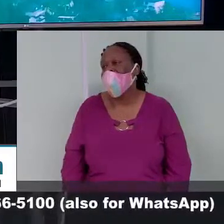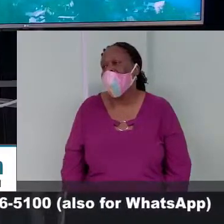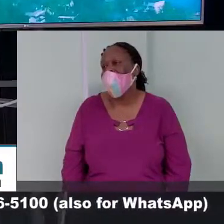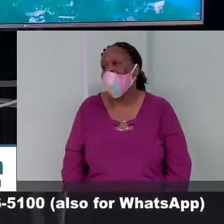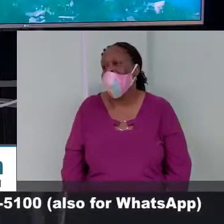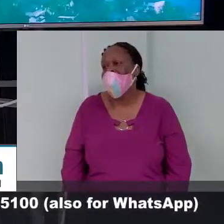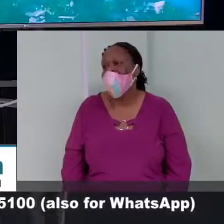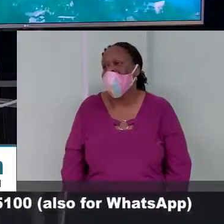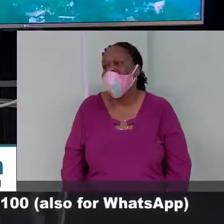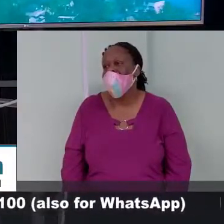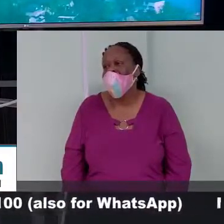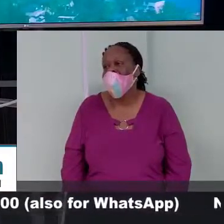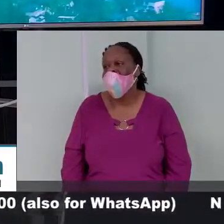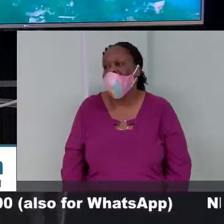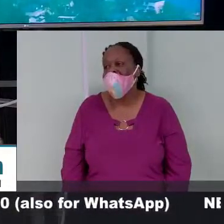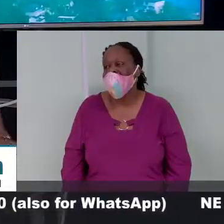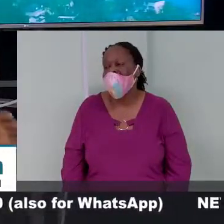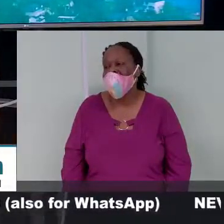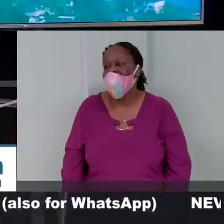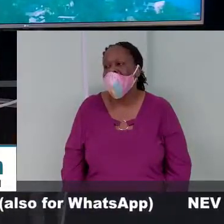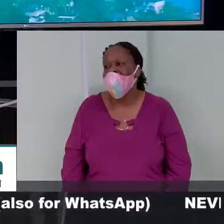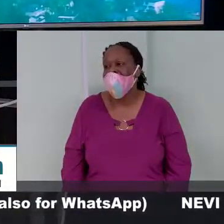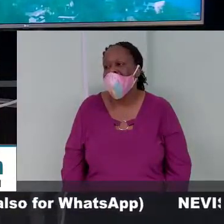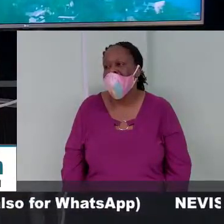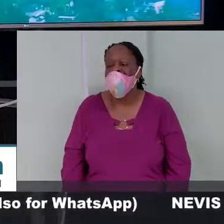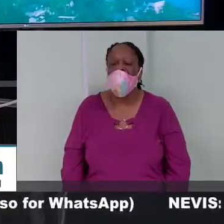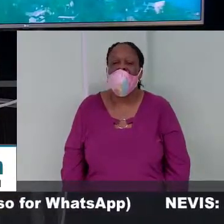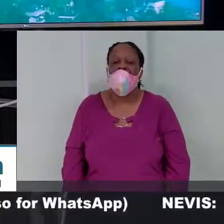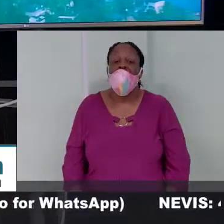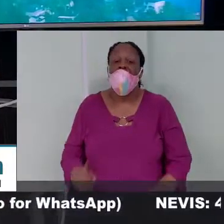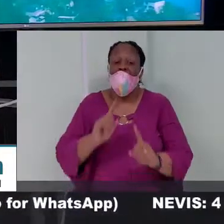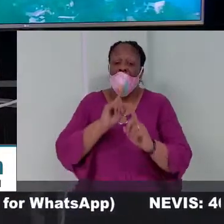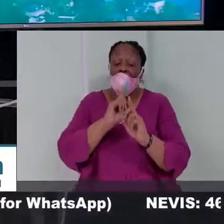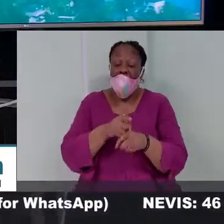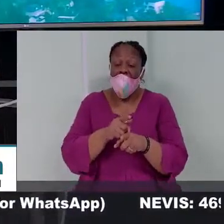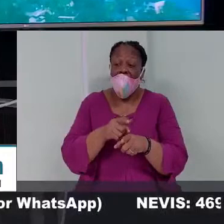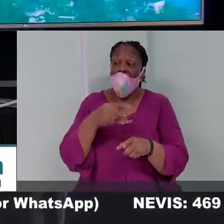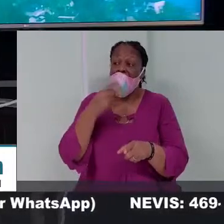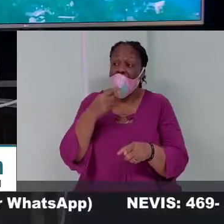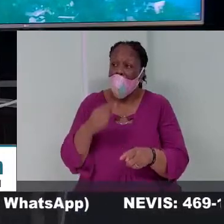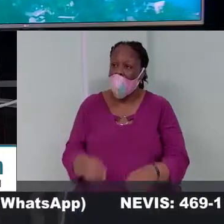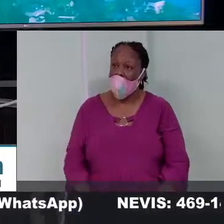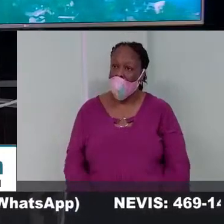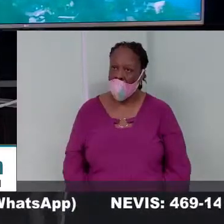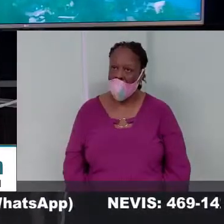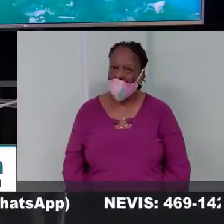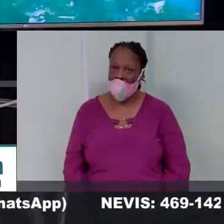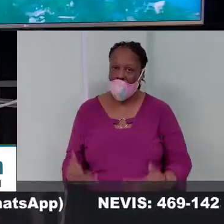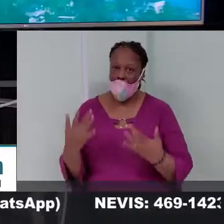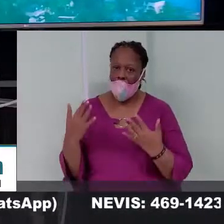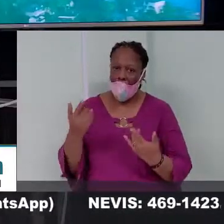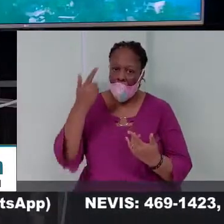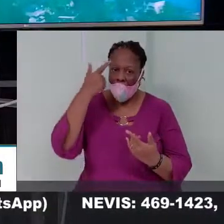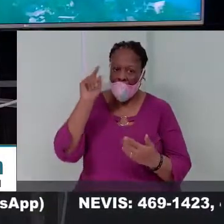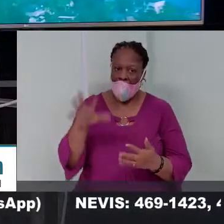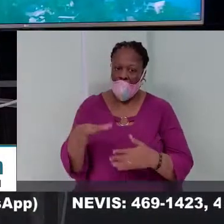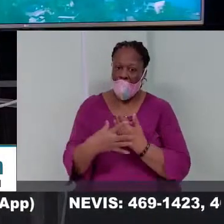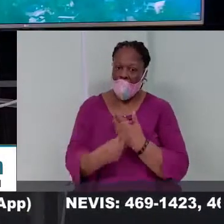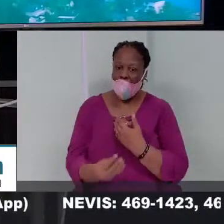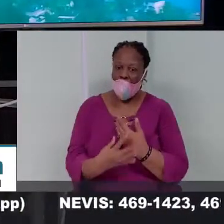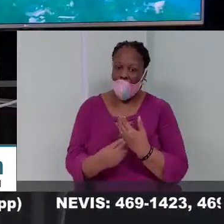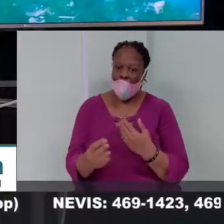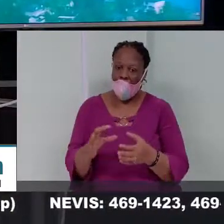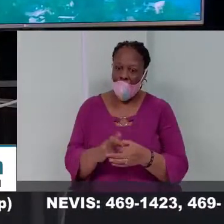My response from the last time this question was asked has not changed. We are still awaiting the printing of the tickets, and as soon as they're